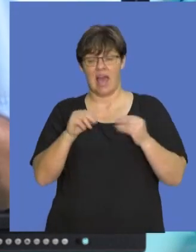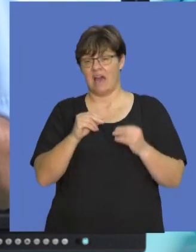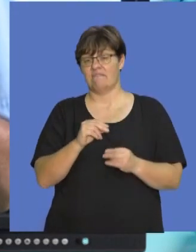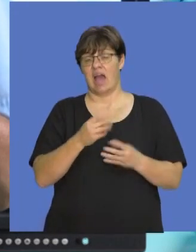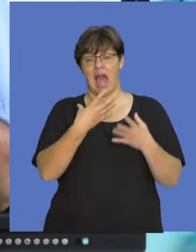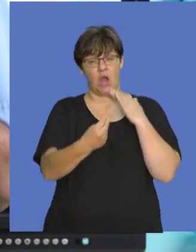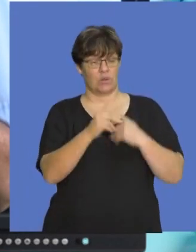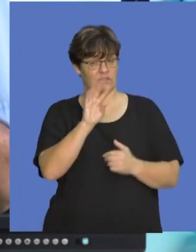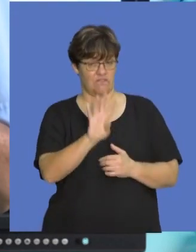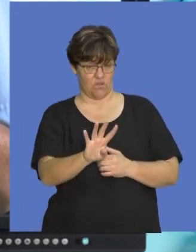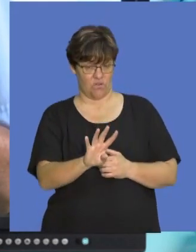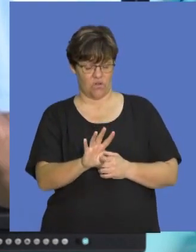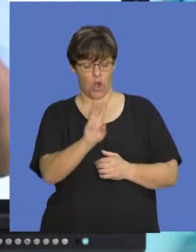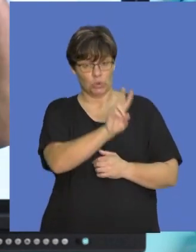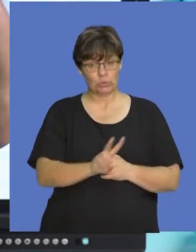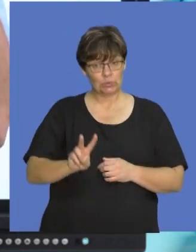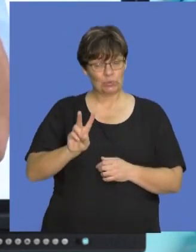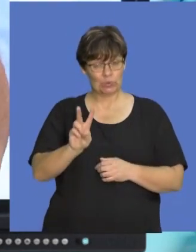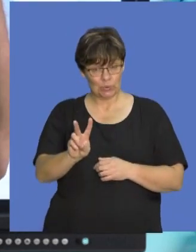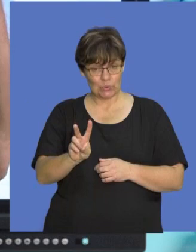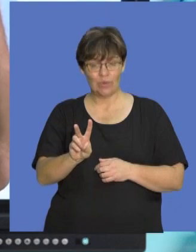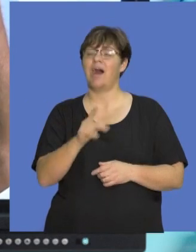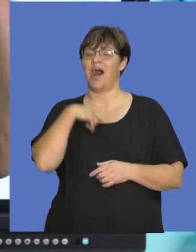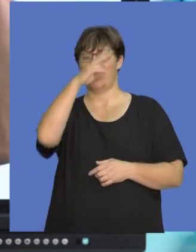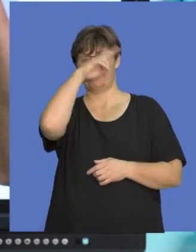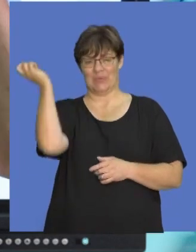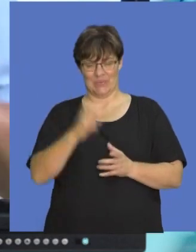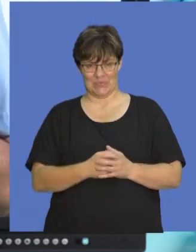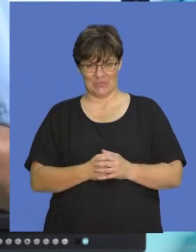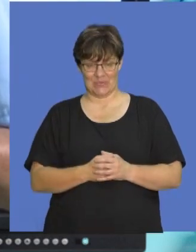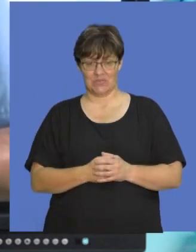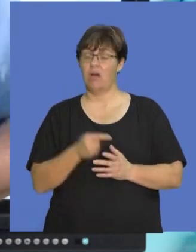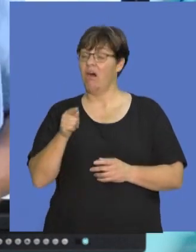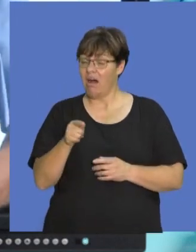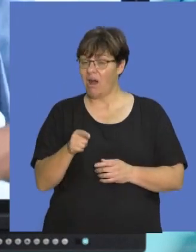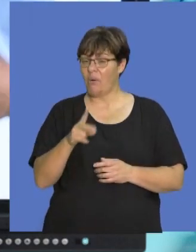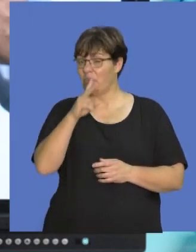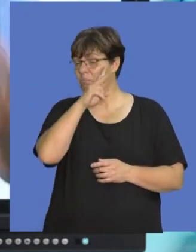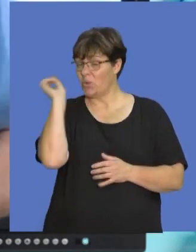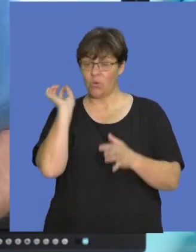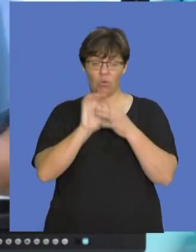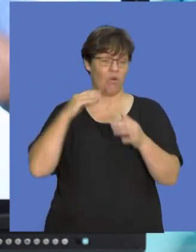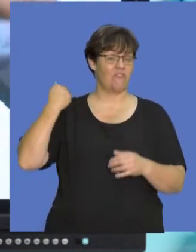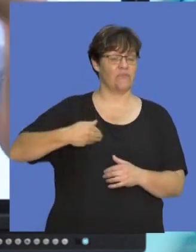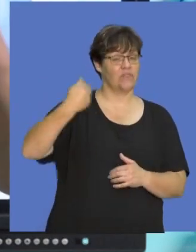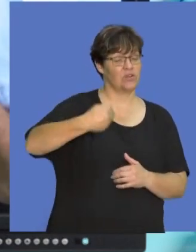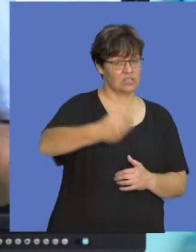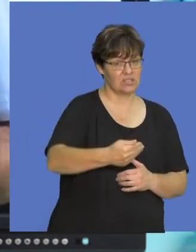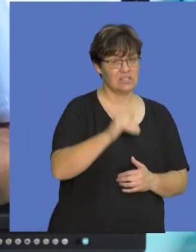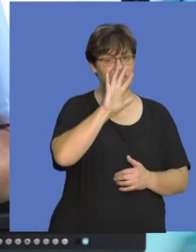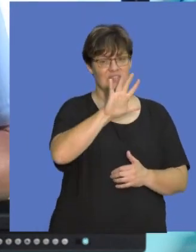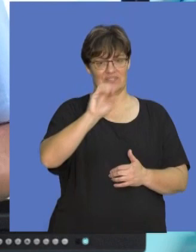trials, we've got 4 possible outcomes, and 2 of them are telling us it's blue. So blue's